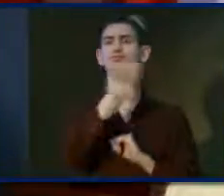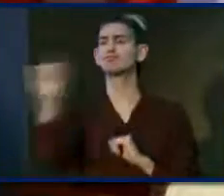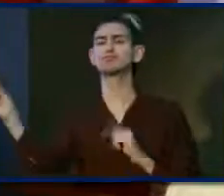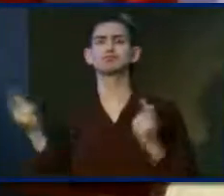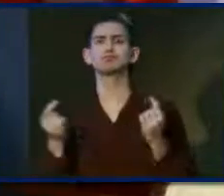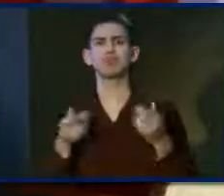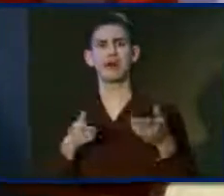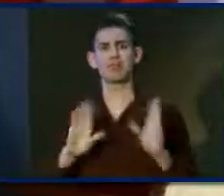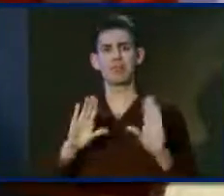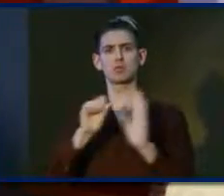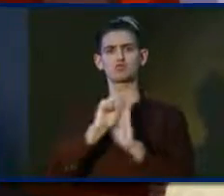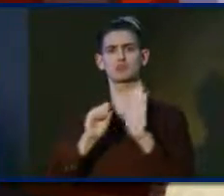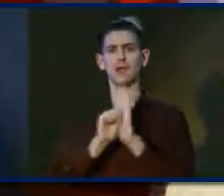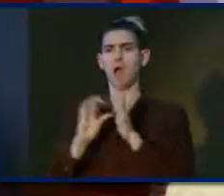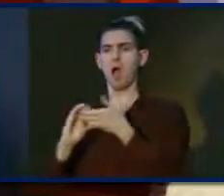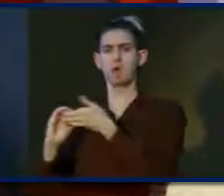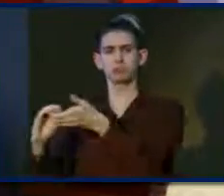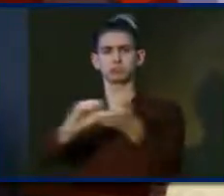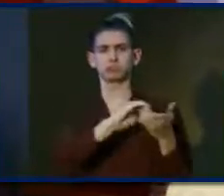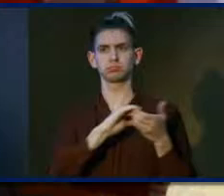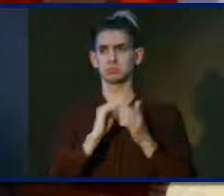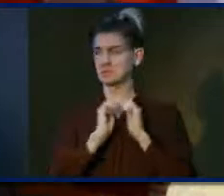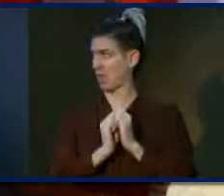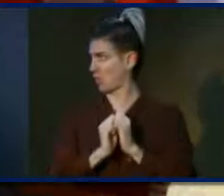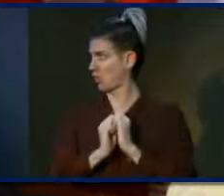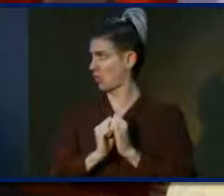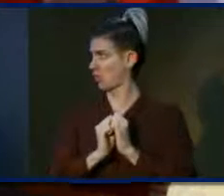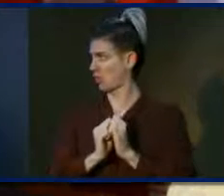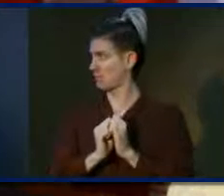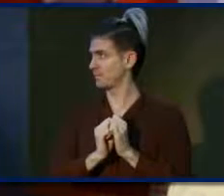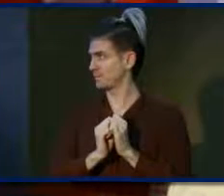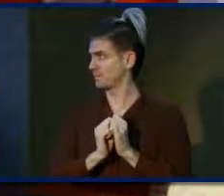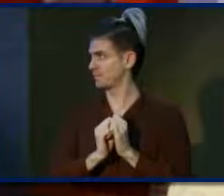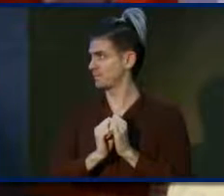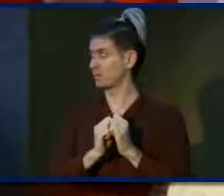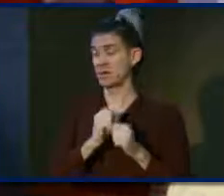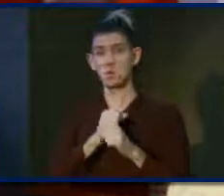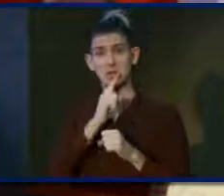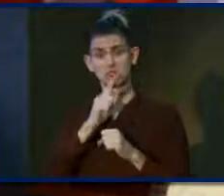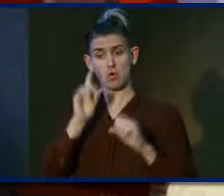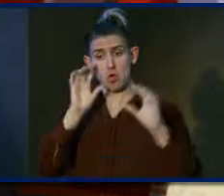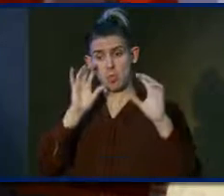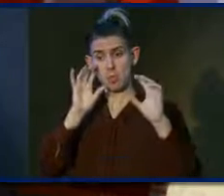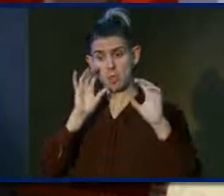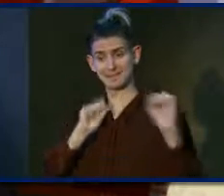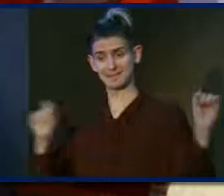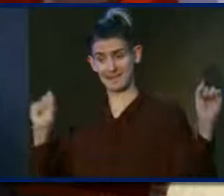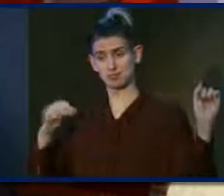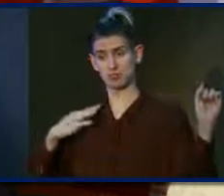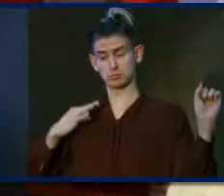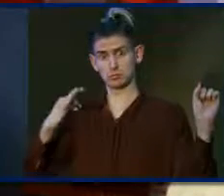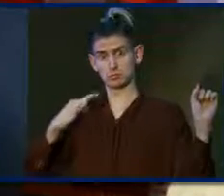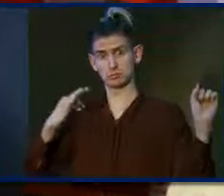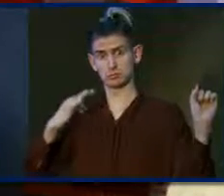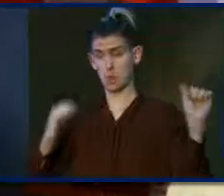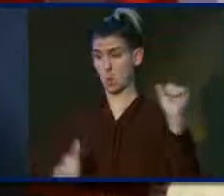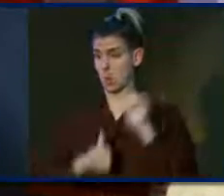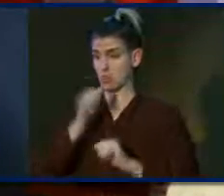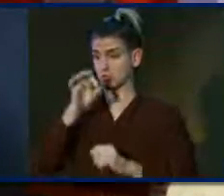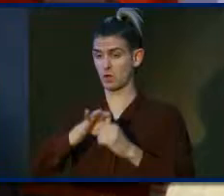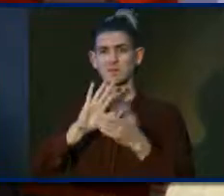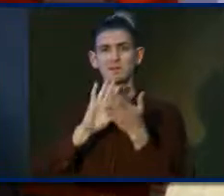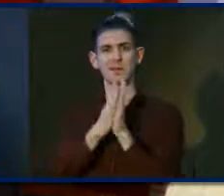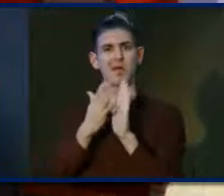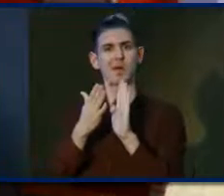come together to ensure that the presidential candidate gets the most votes, gets elected. Now I'll mention sort of